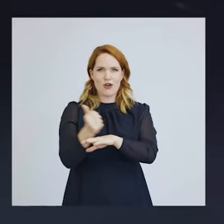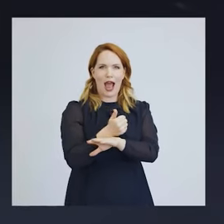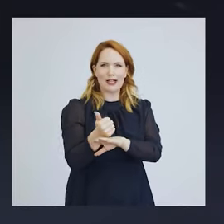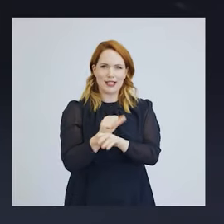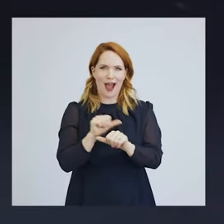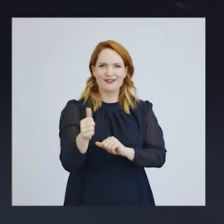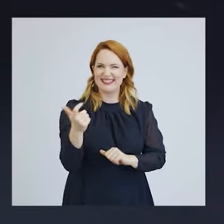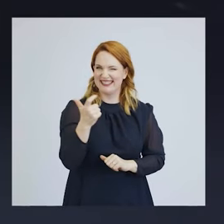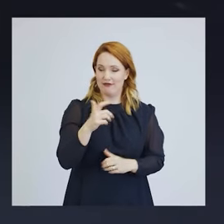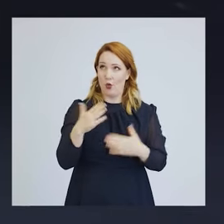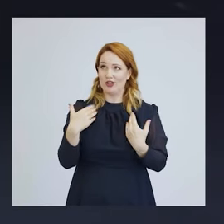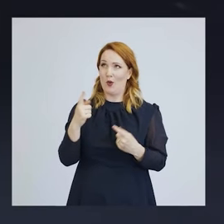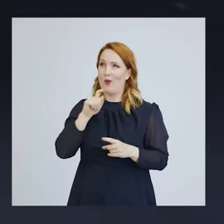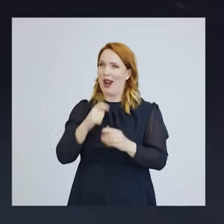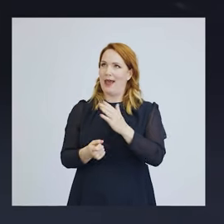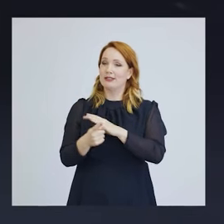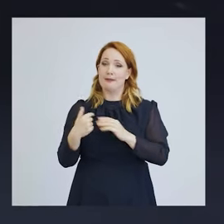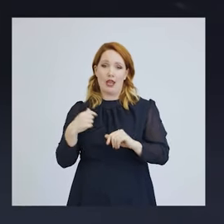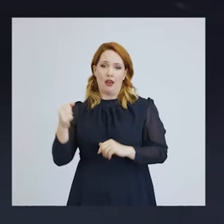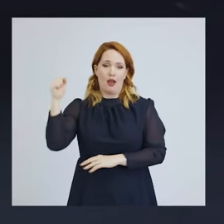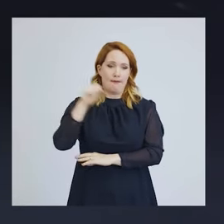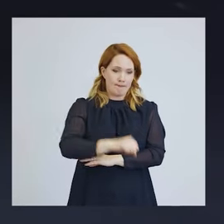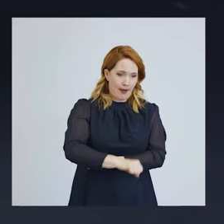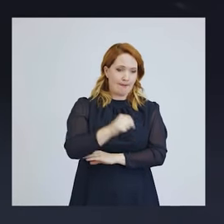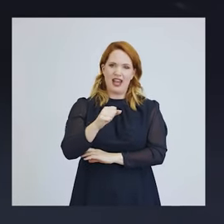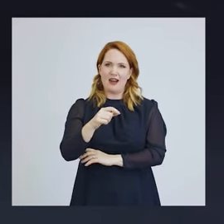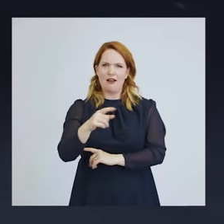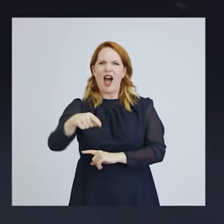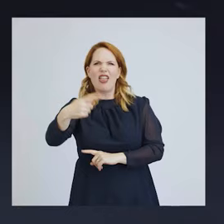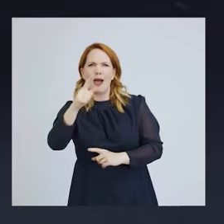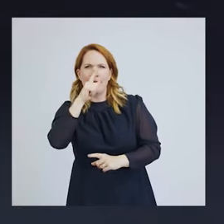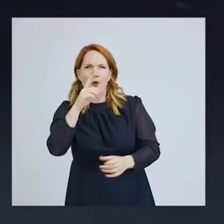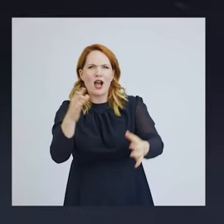Pitt, you know. Like I didn't quite know what was going to happen. But I went under and